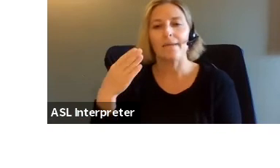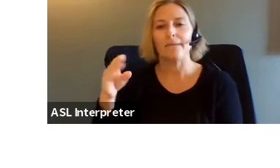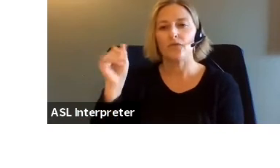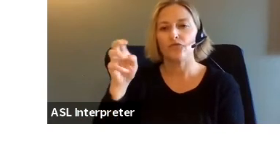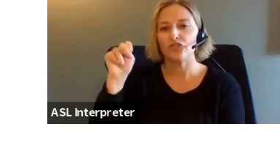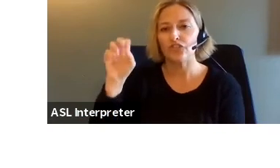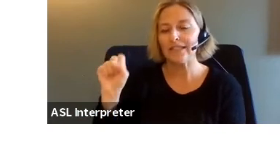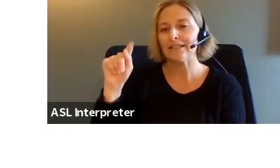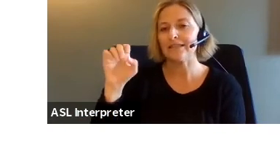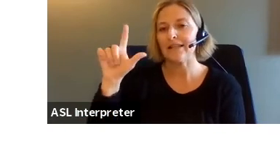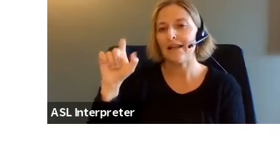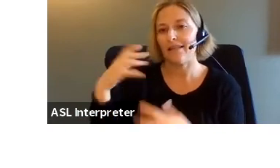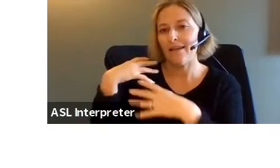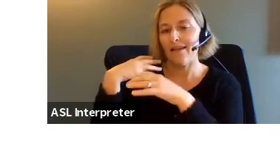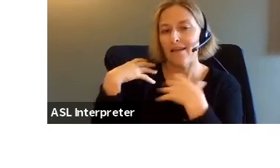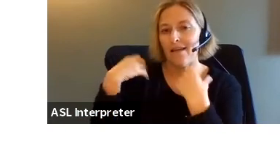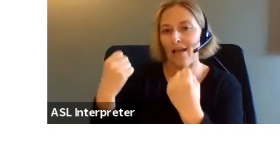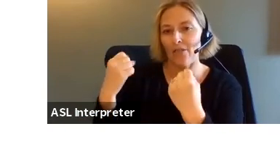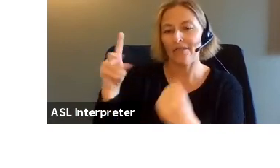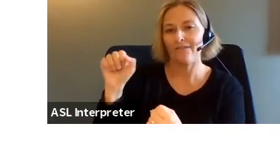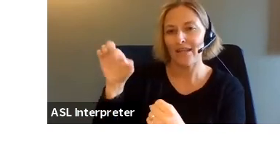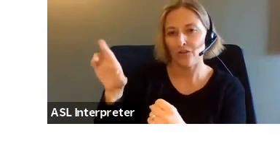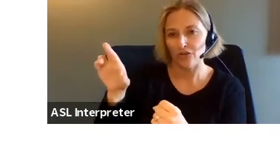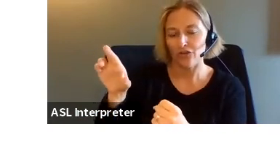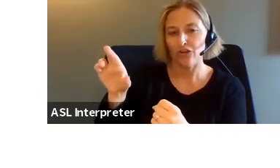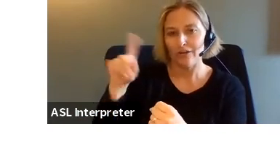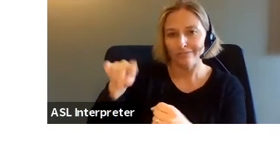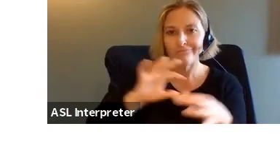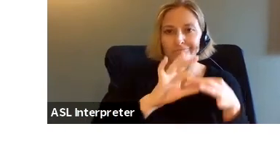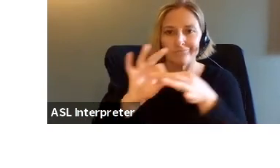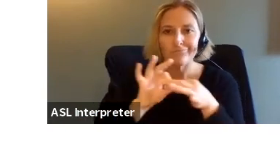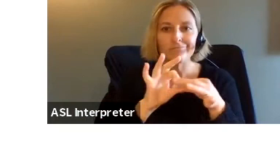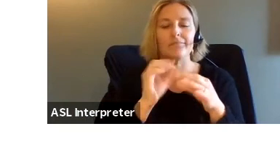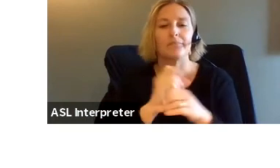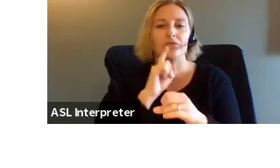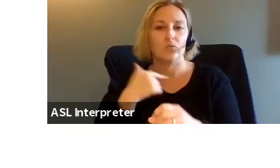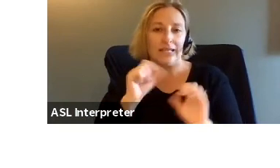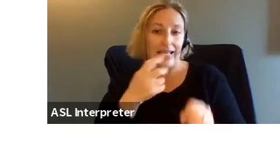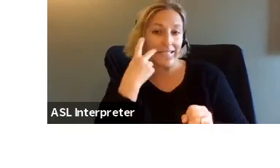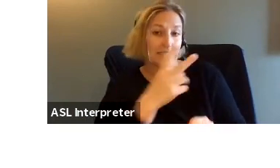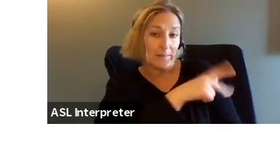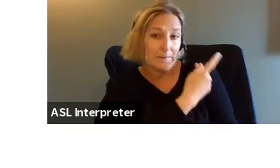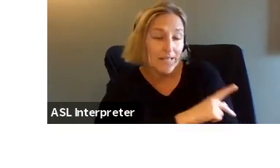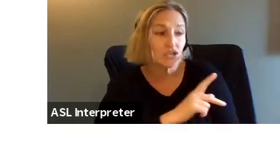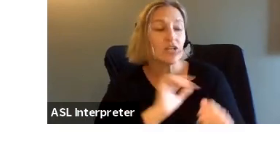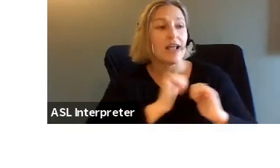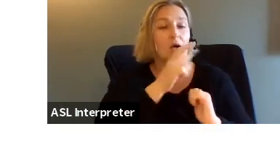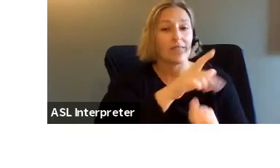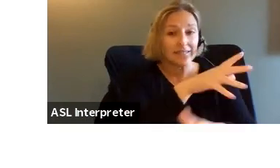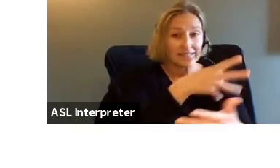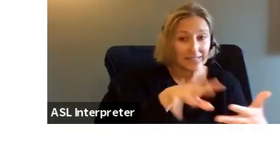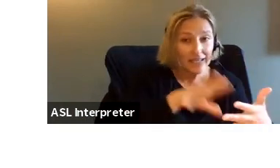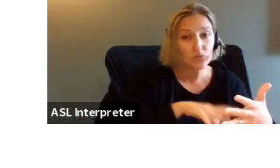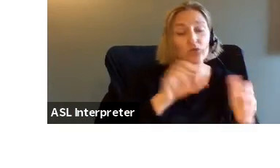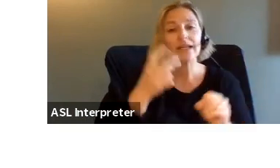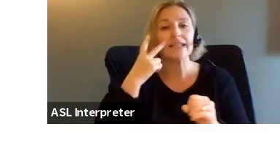telehealth vendor to be able to see the patients, how they're scheduled, to be able to see in real time whether